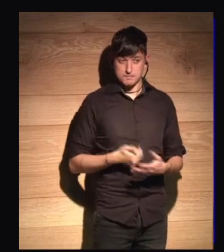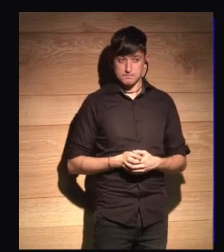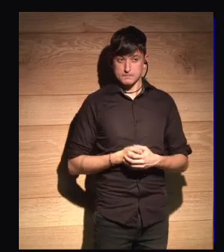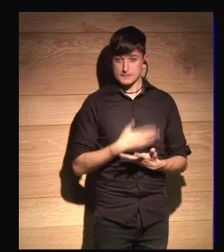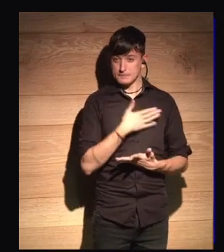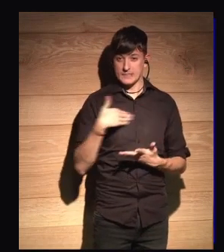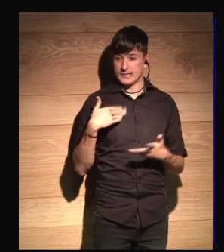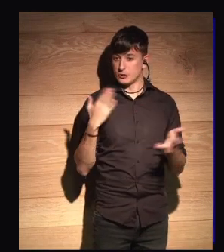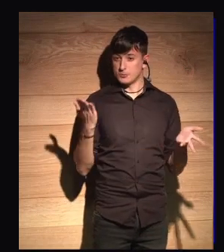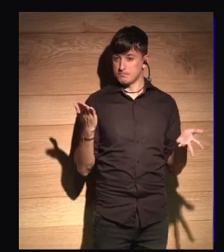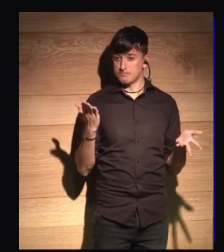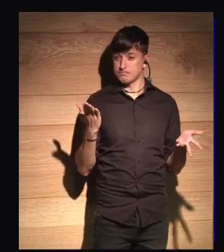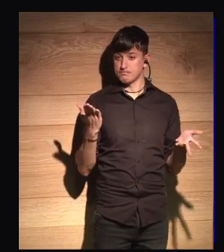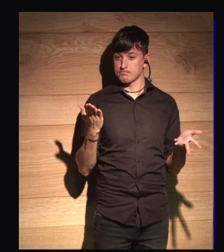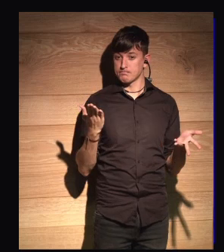never give up